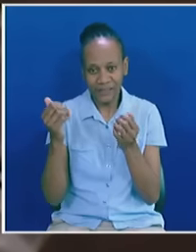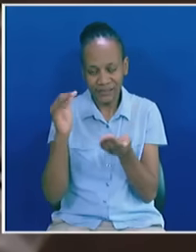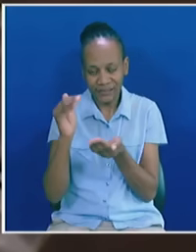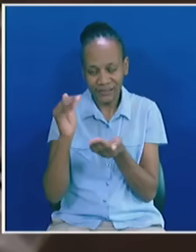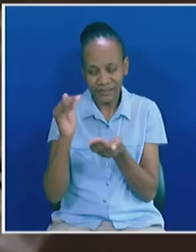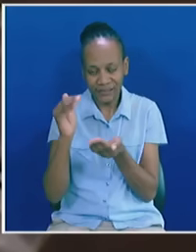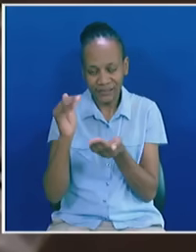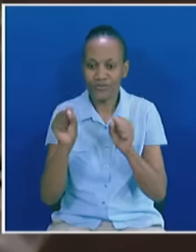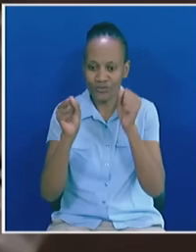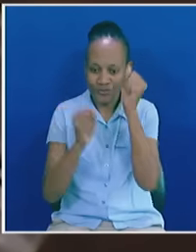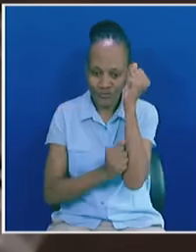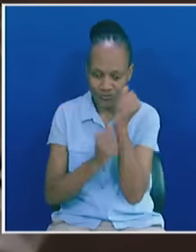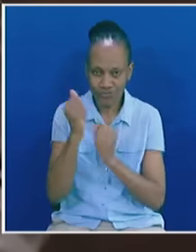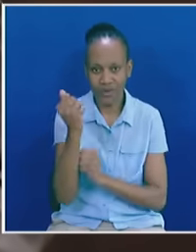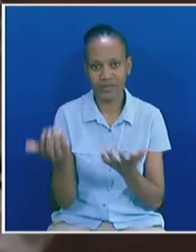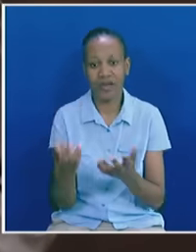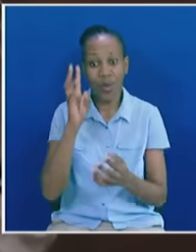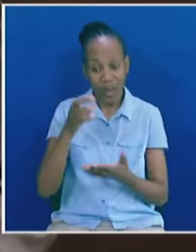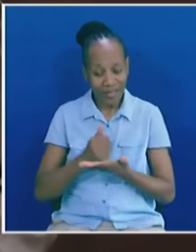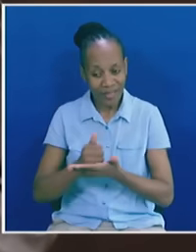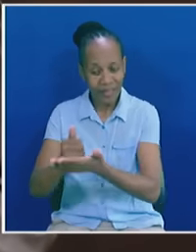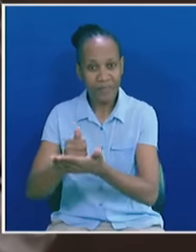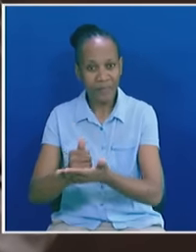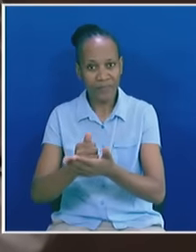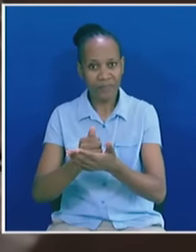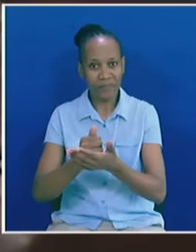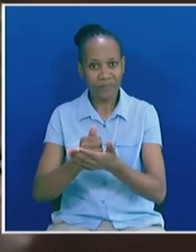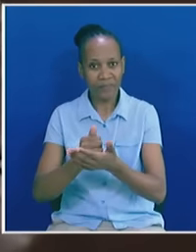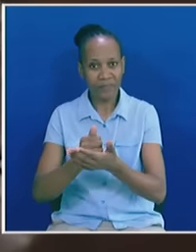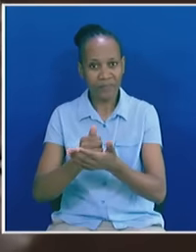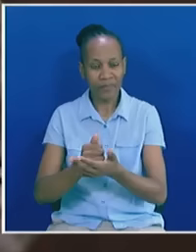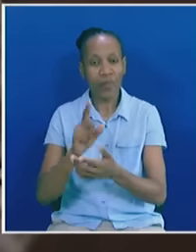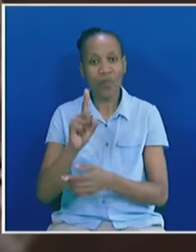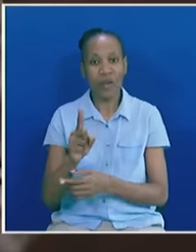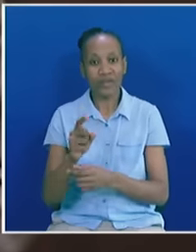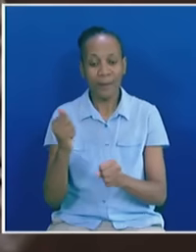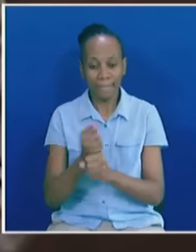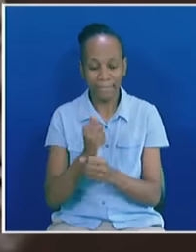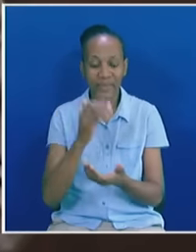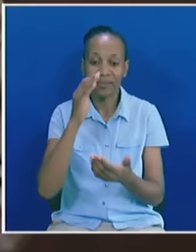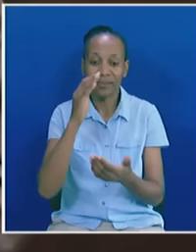would assist not only overt intelligence, but make South